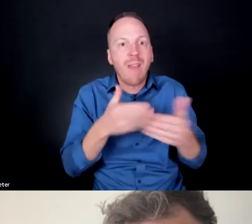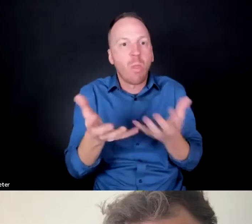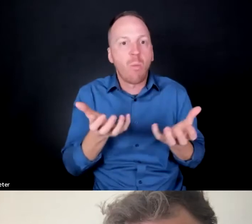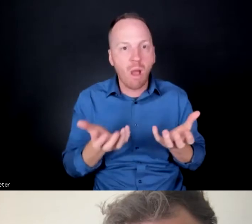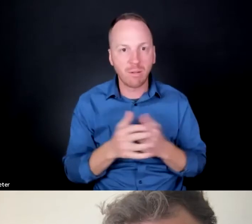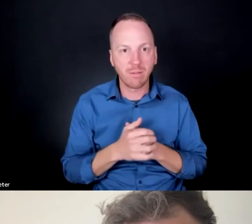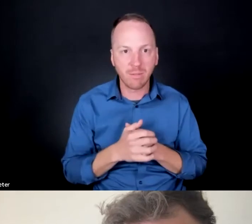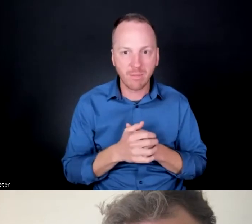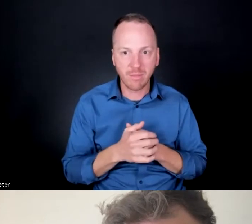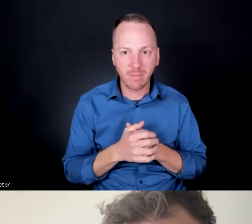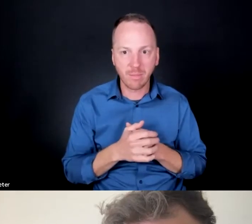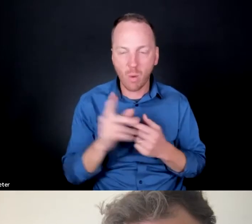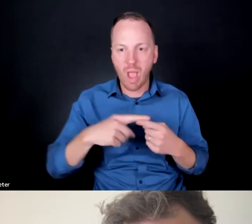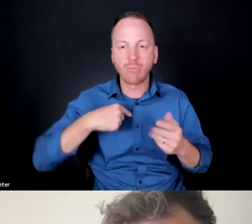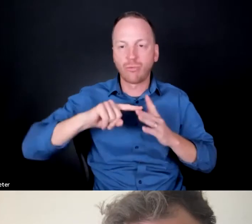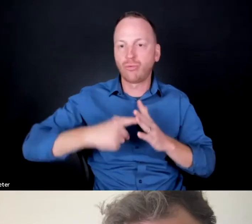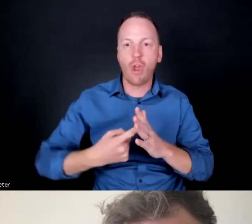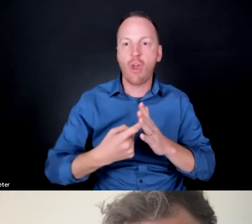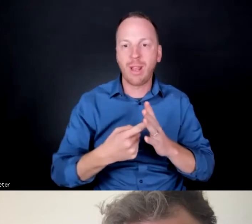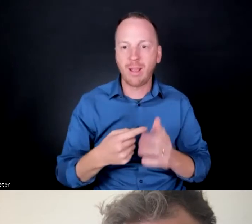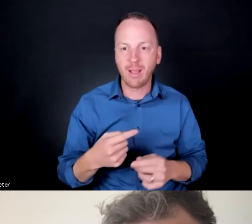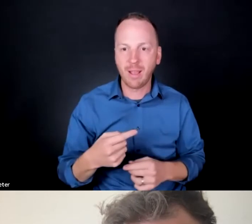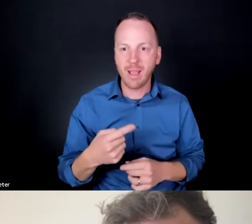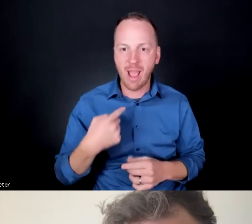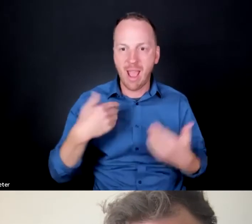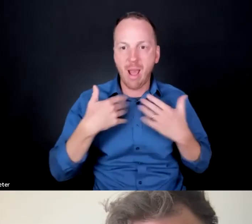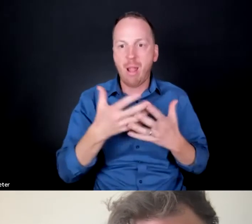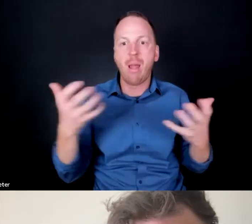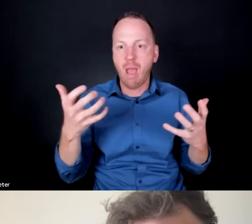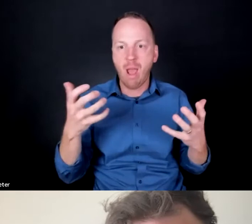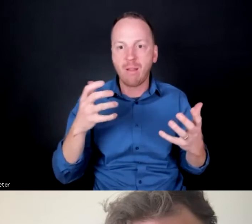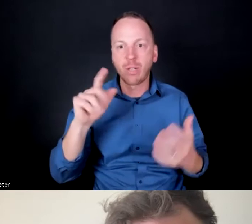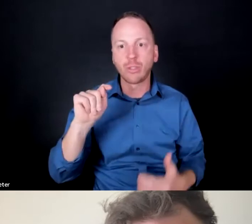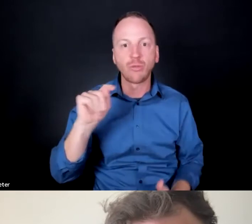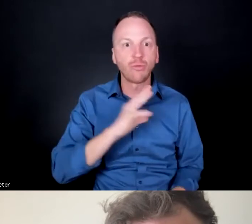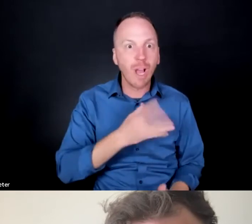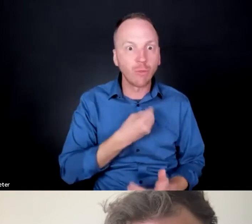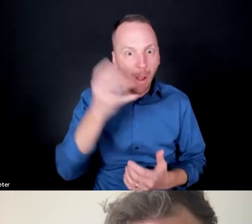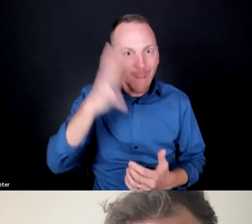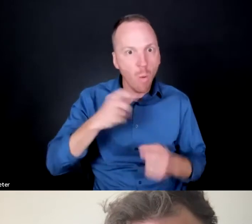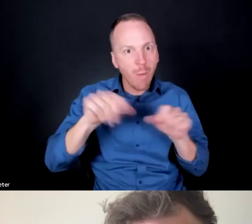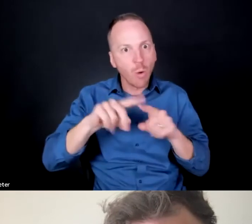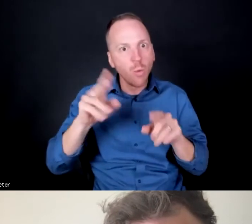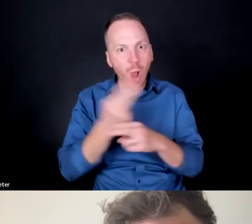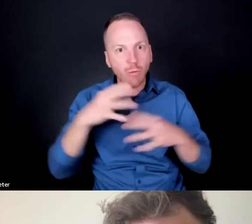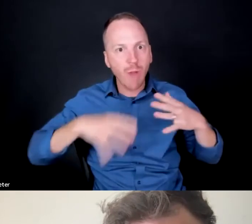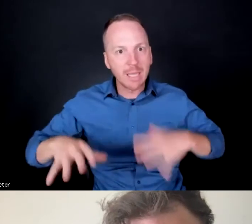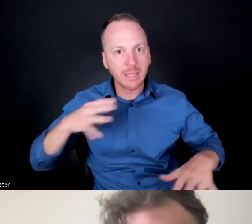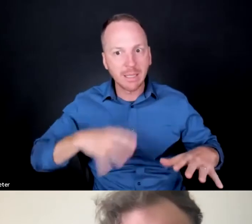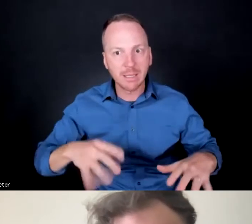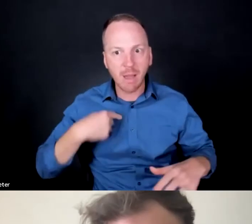want. When I was starting, I had a lot of like trans men who wanted to be able to wear dresses, which I thought